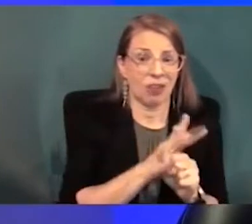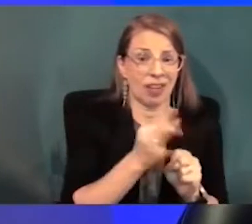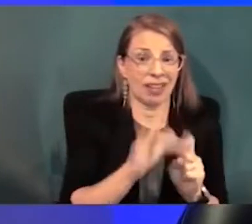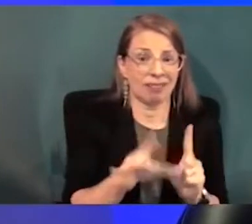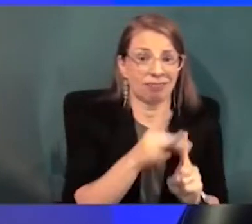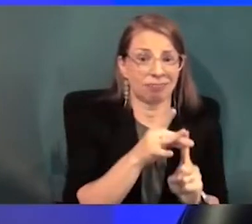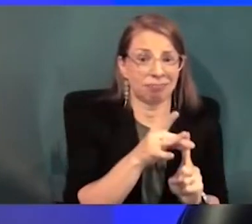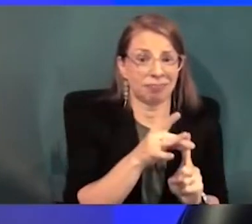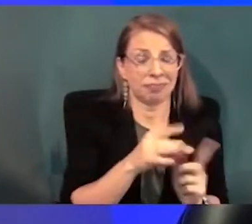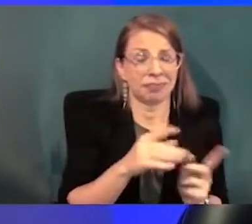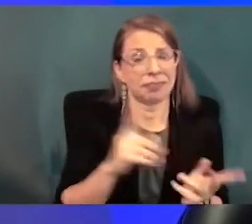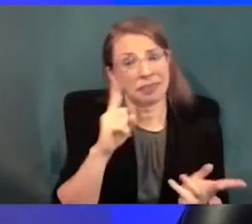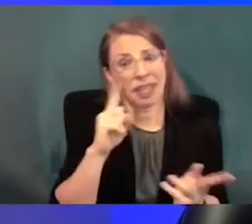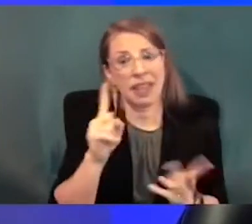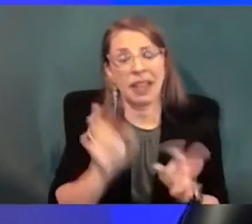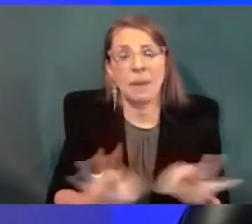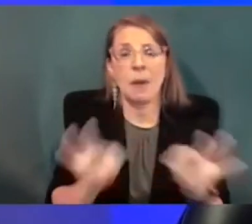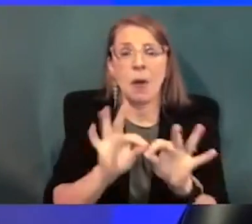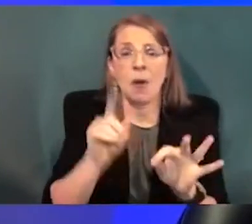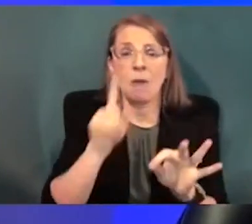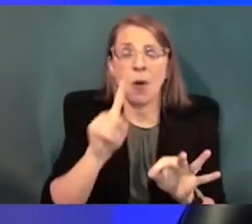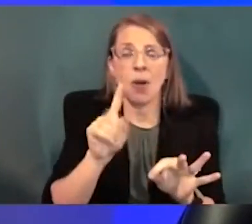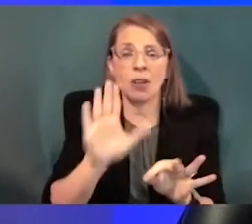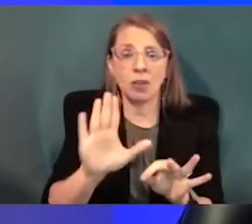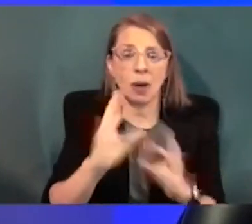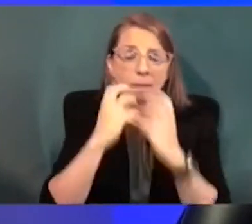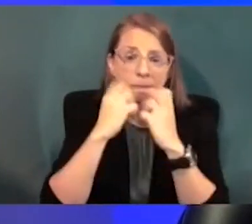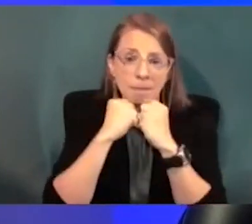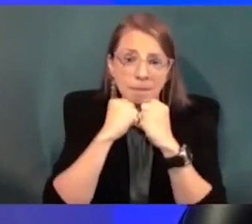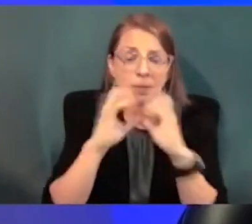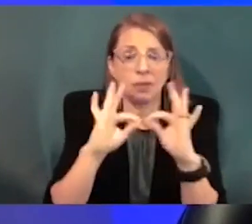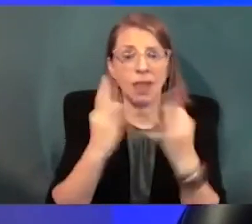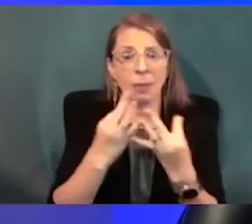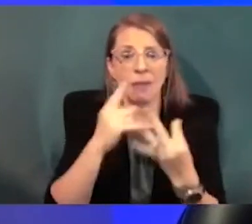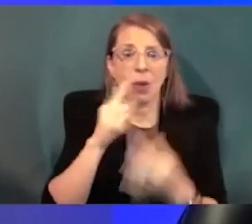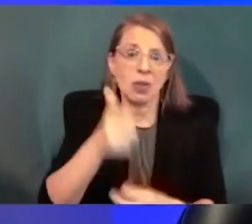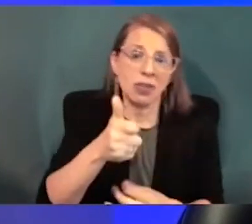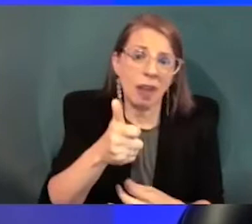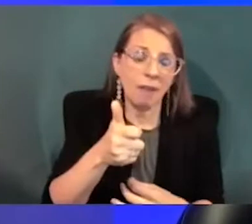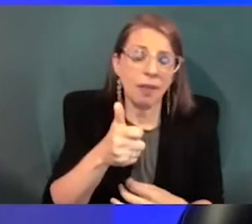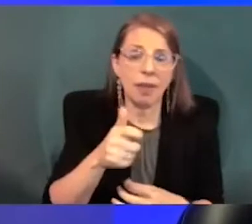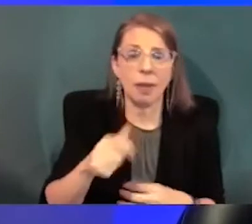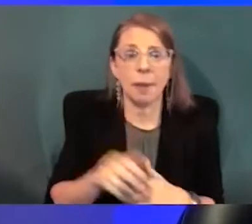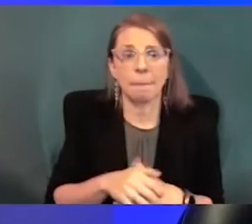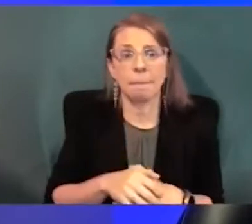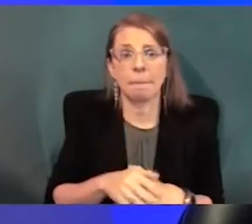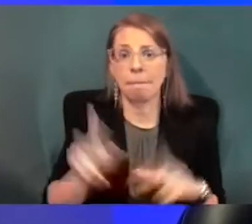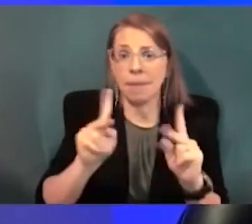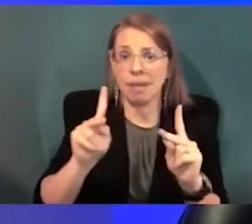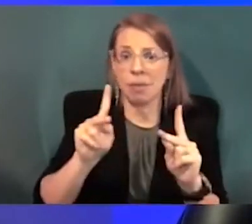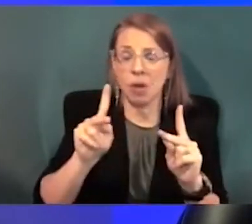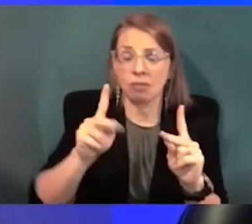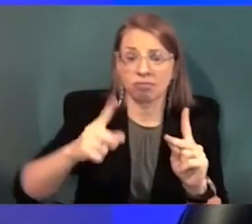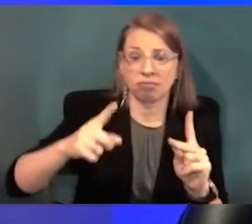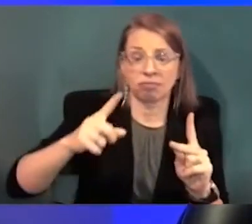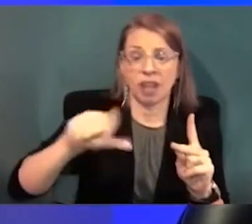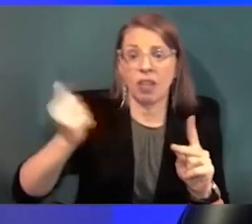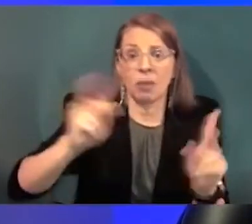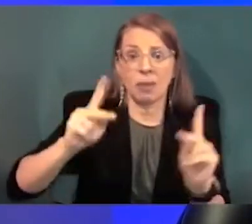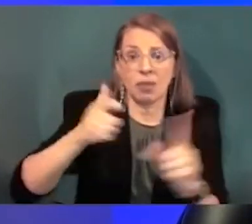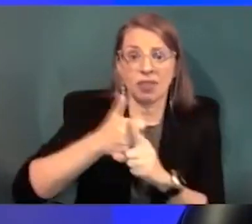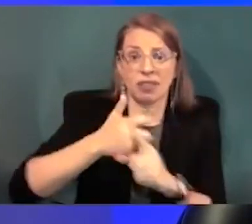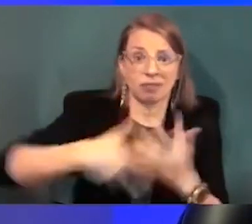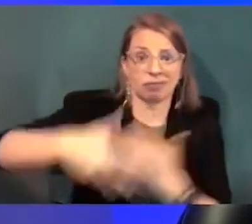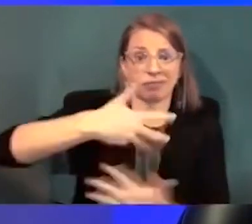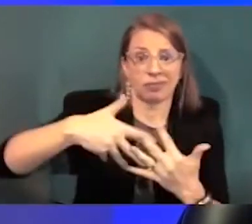important for your loved ones, for yourself, for the people that you are around to be vaccinated, to